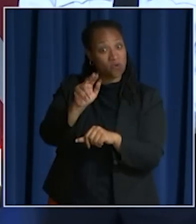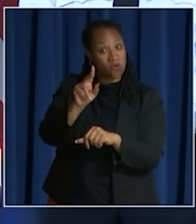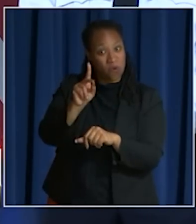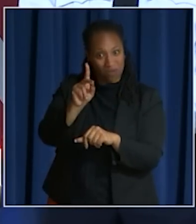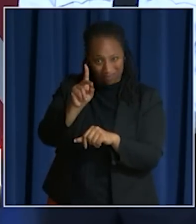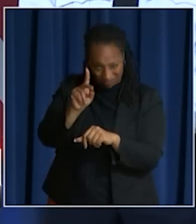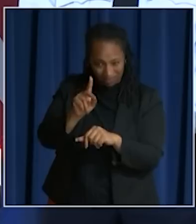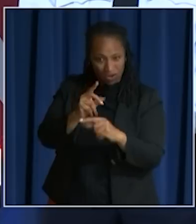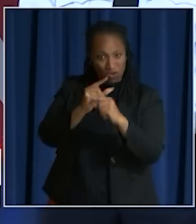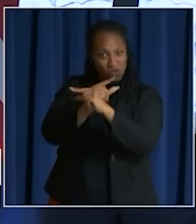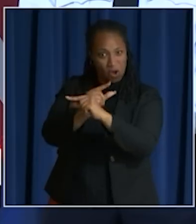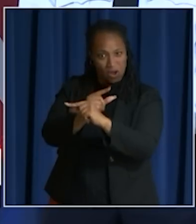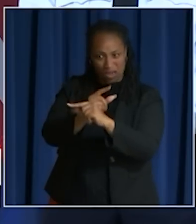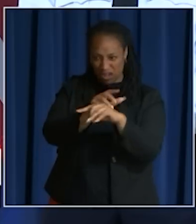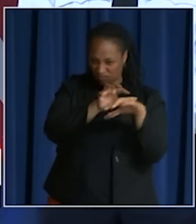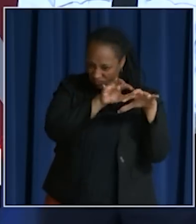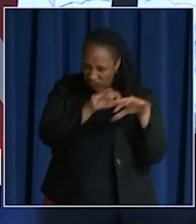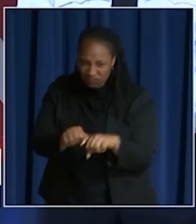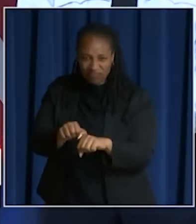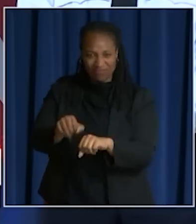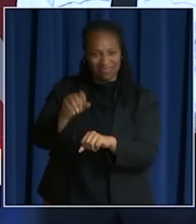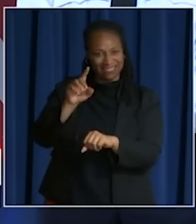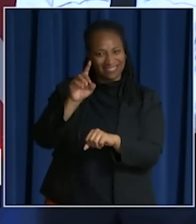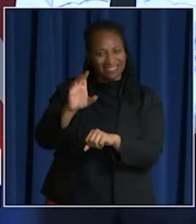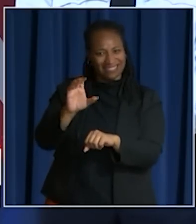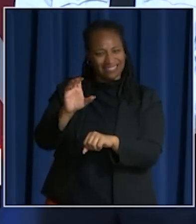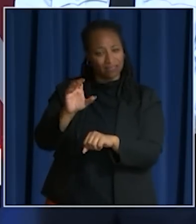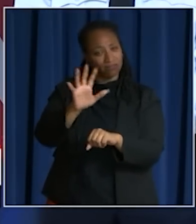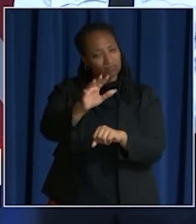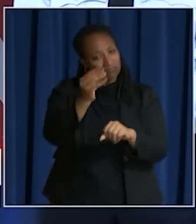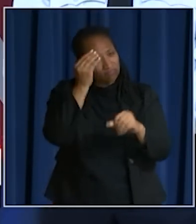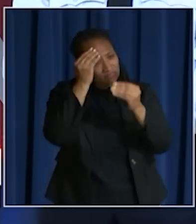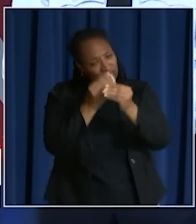charter is also clear, and the president's